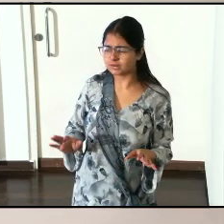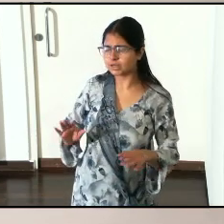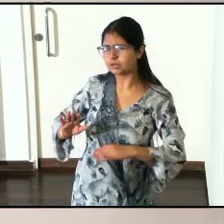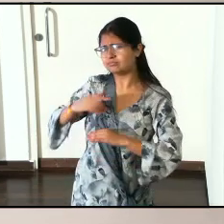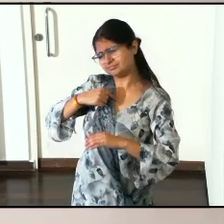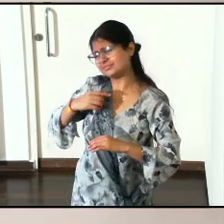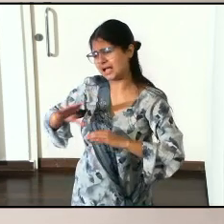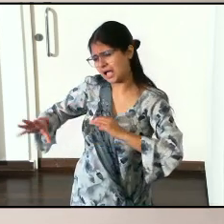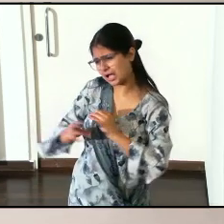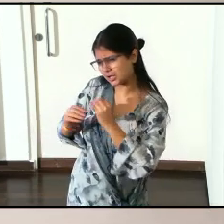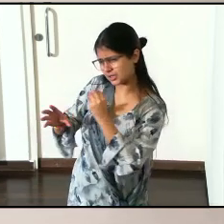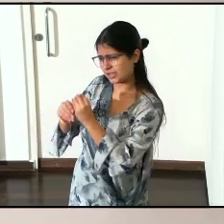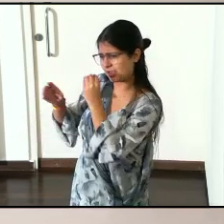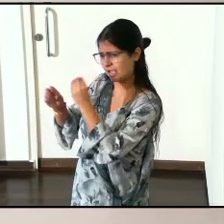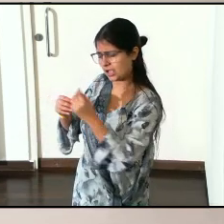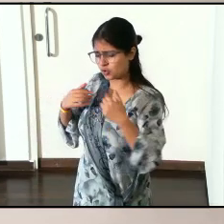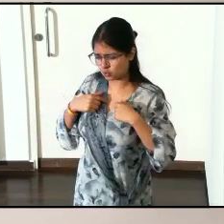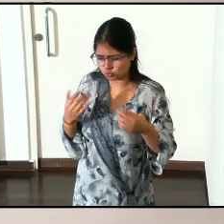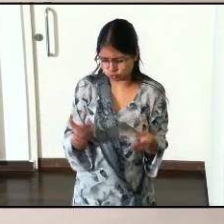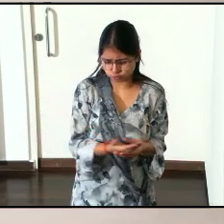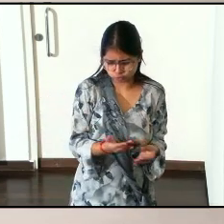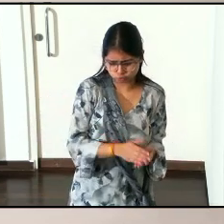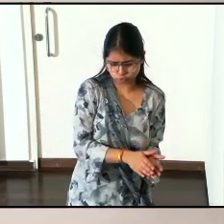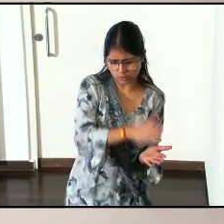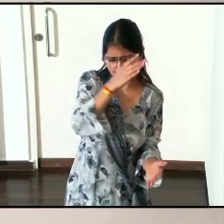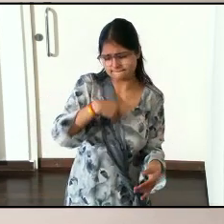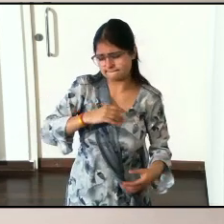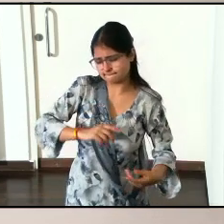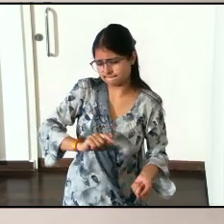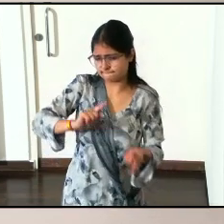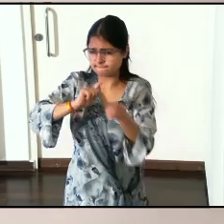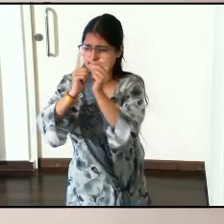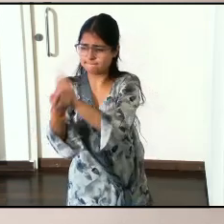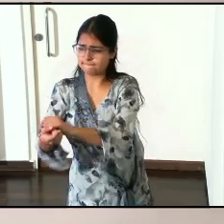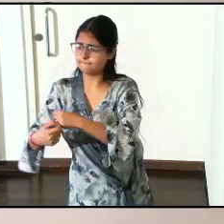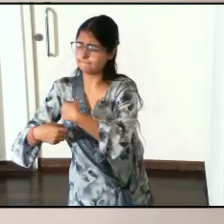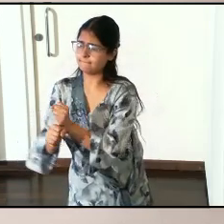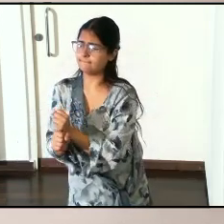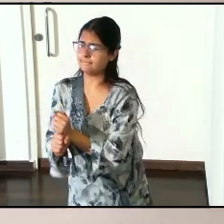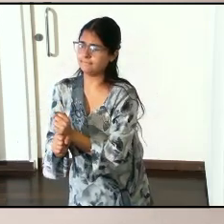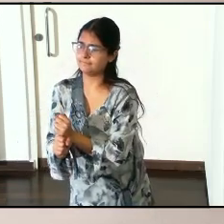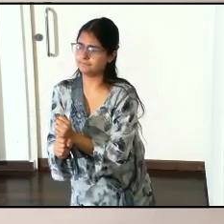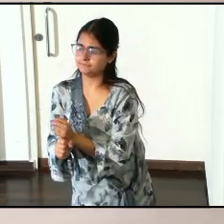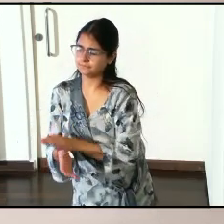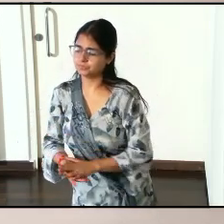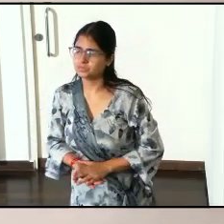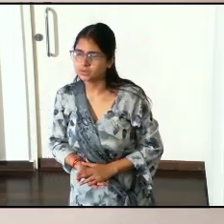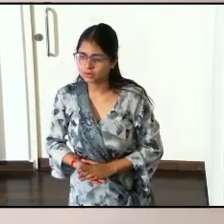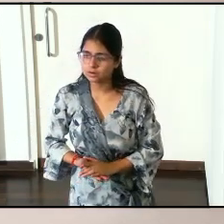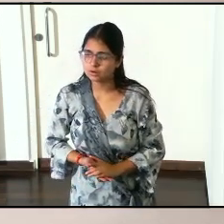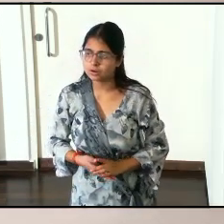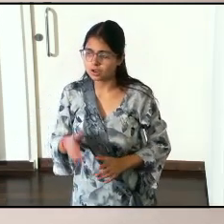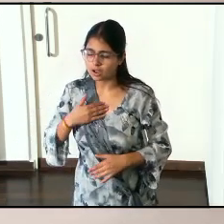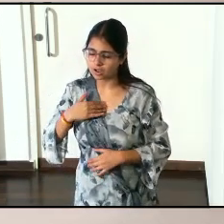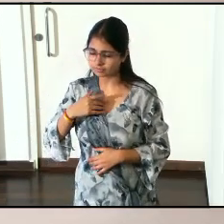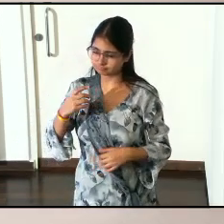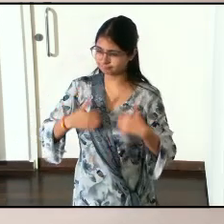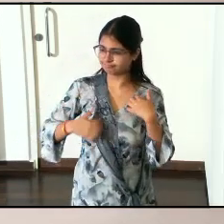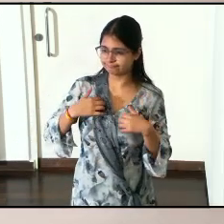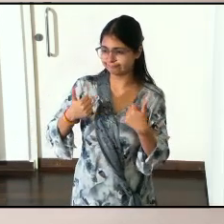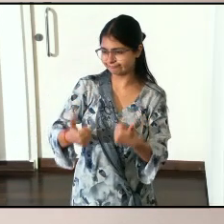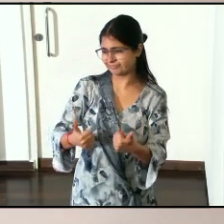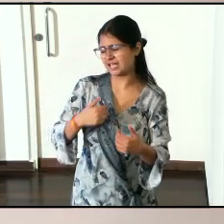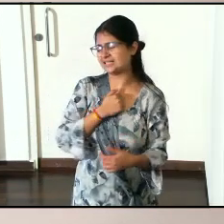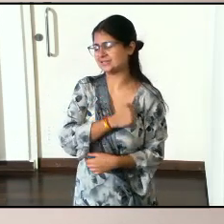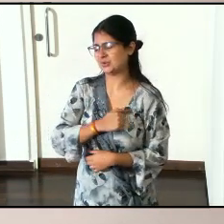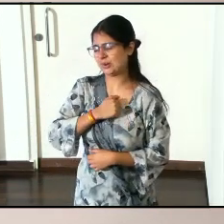added things that I had in my collection very quickly, and so I should have looked for things that did address the question of caste, so I'm sorry